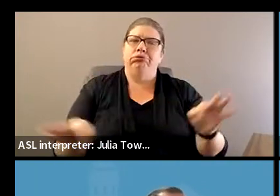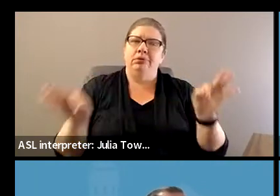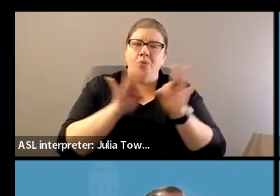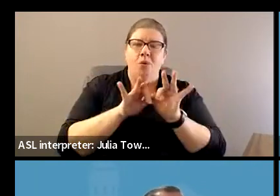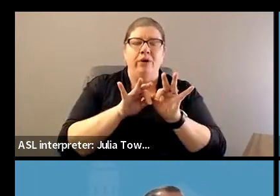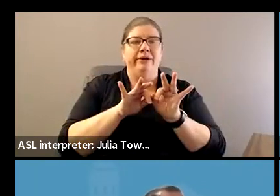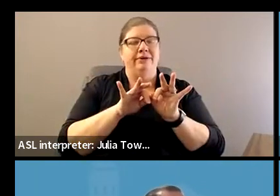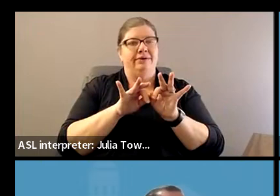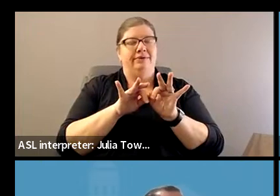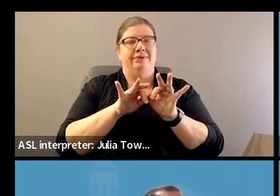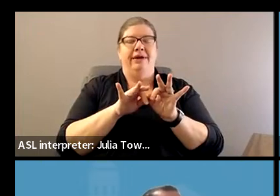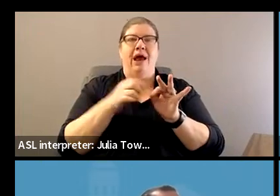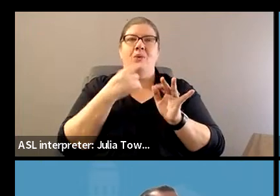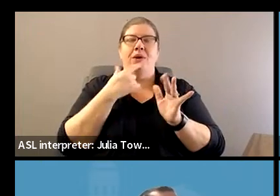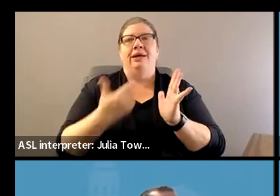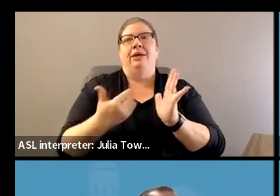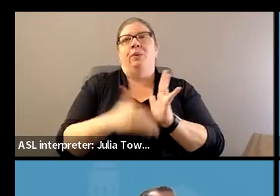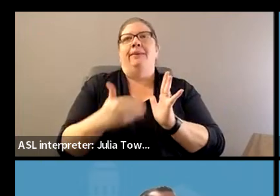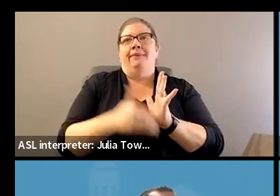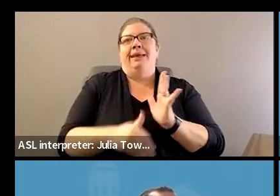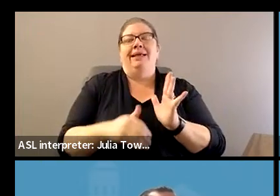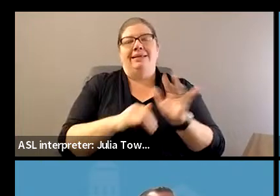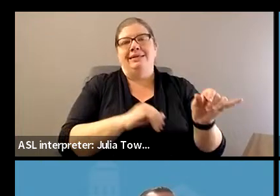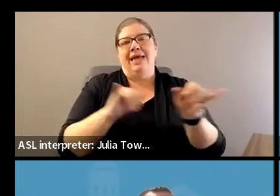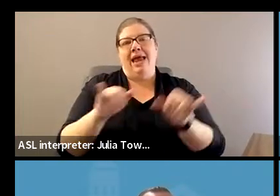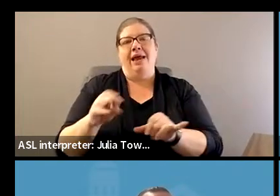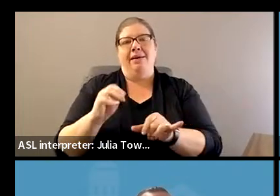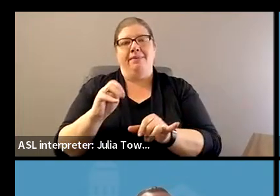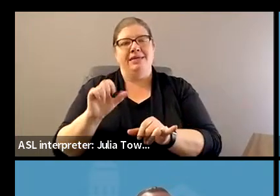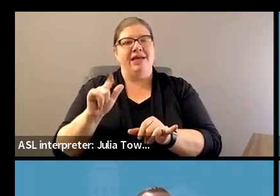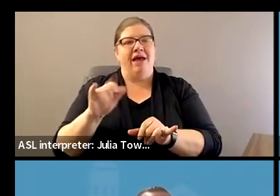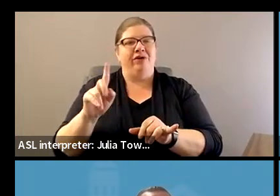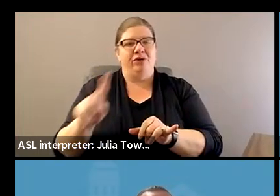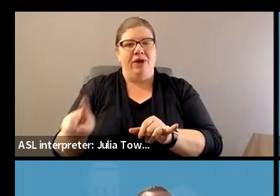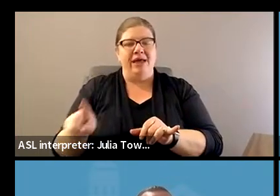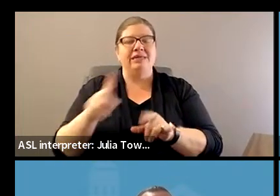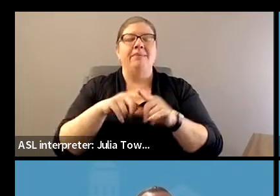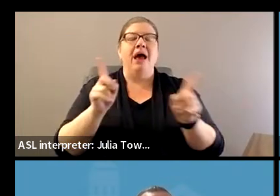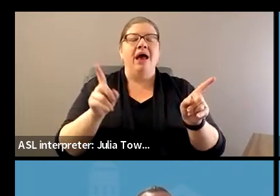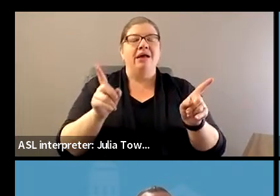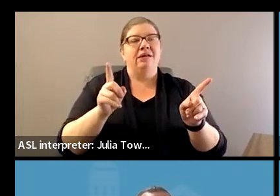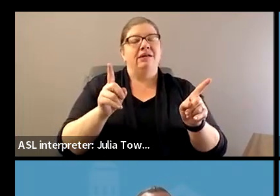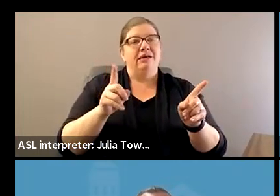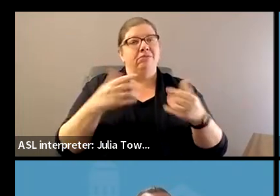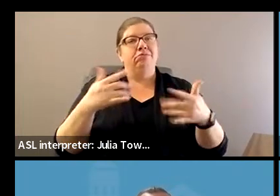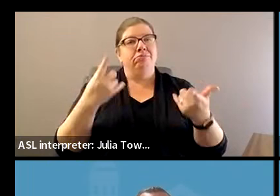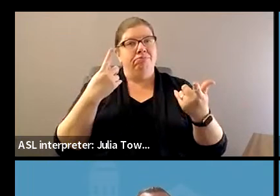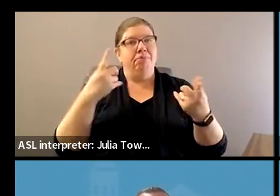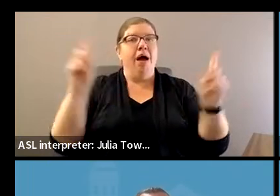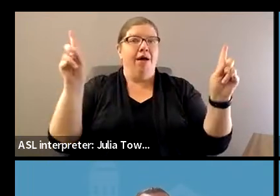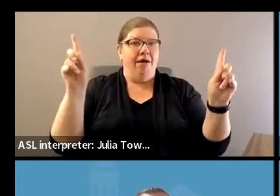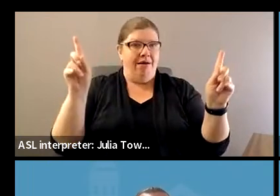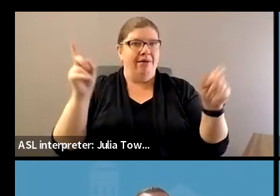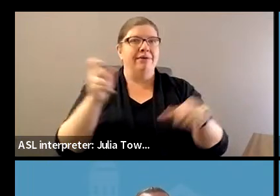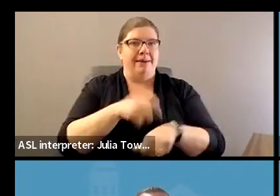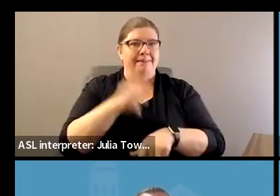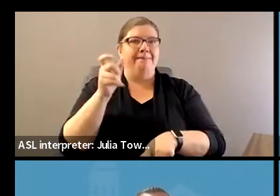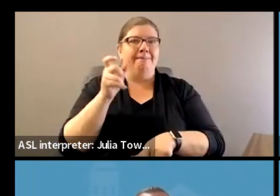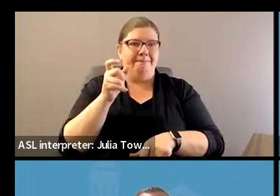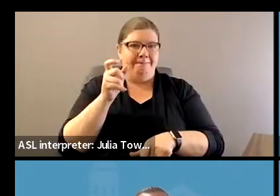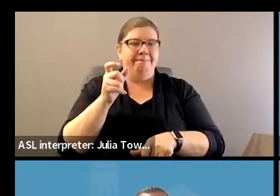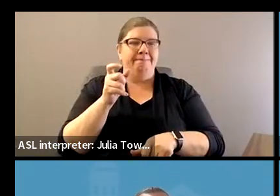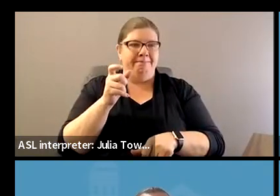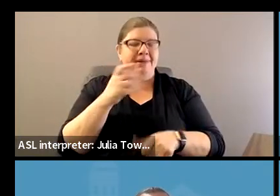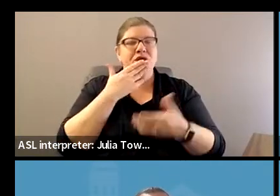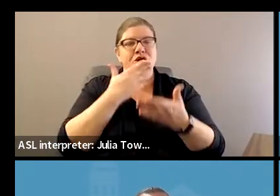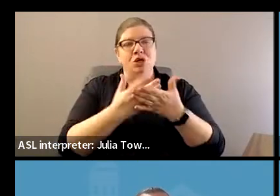to, I don't want to repeat what Ms. Alvarez said, but certainly it's time, it's good